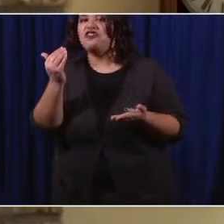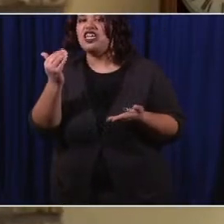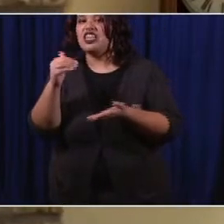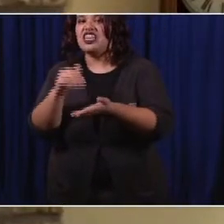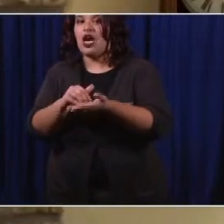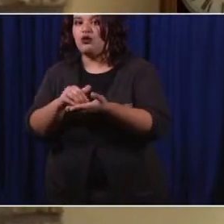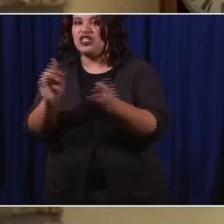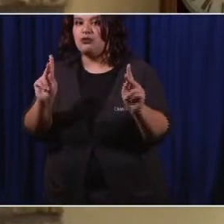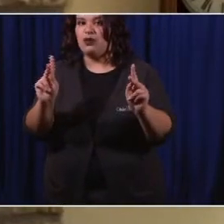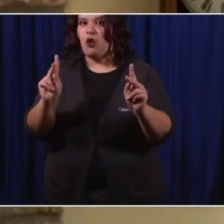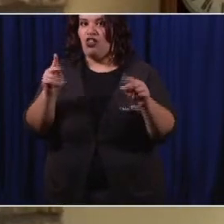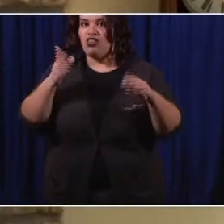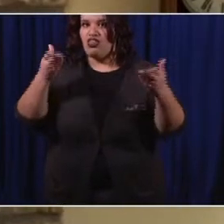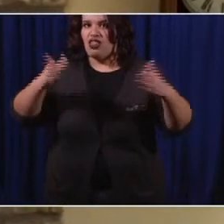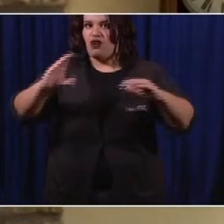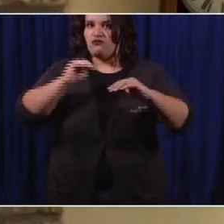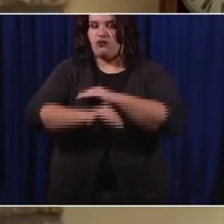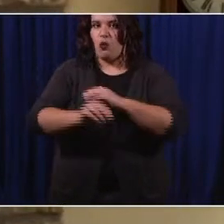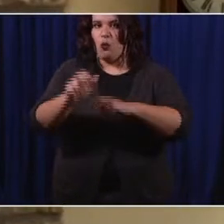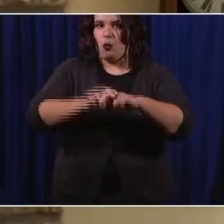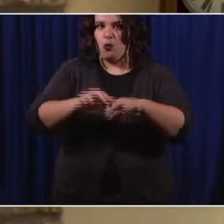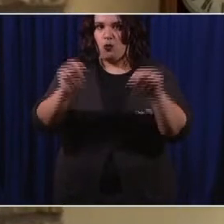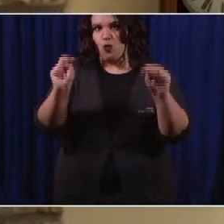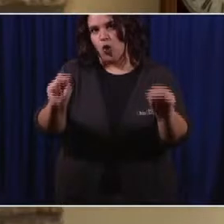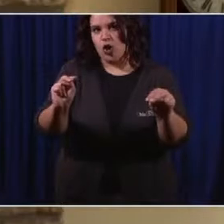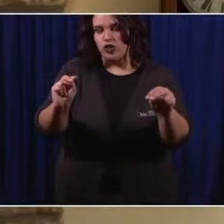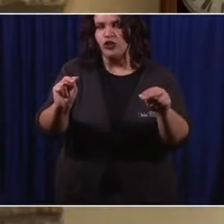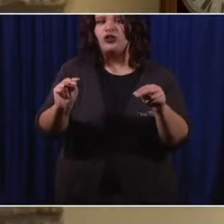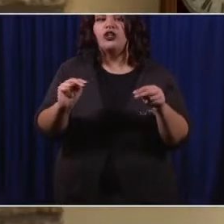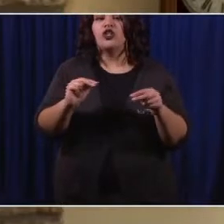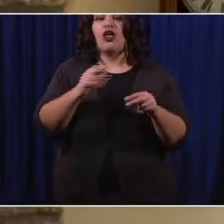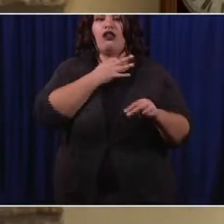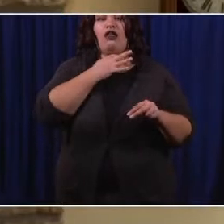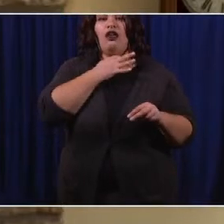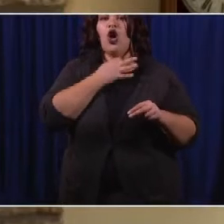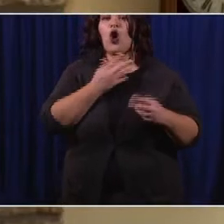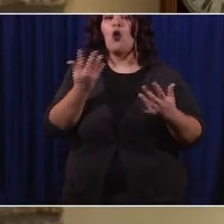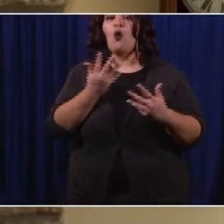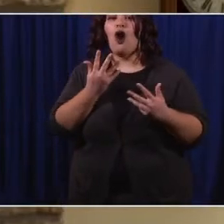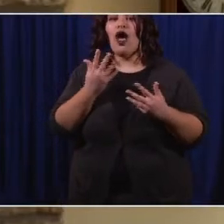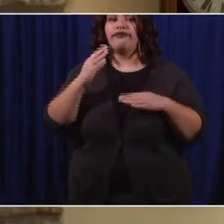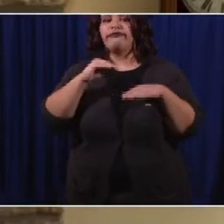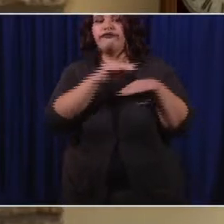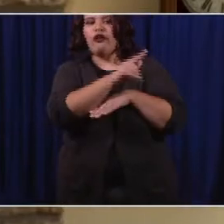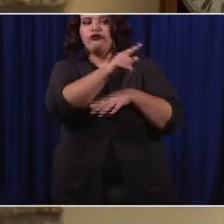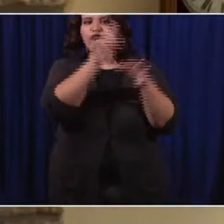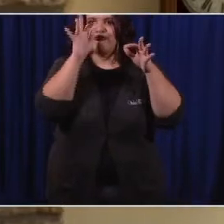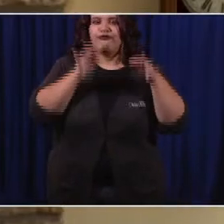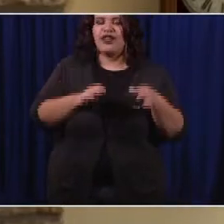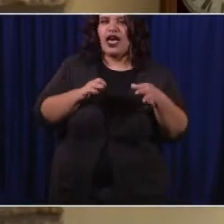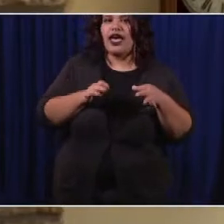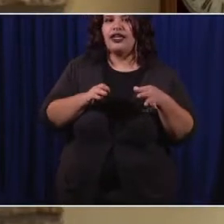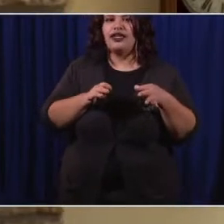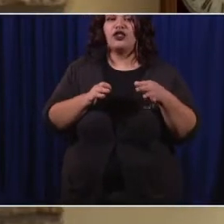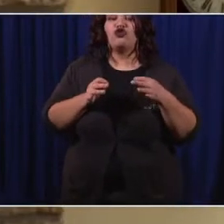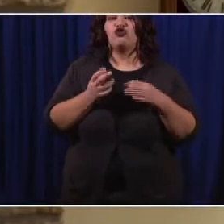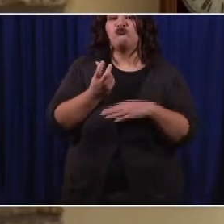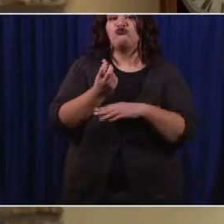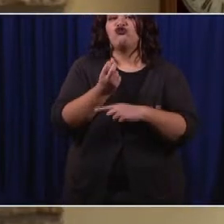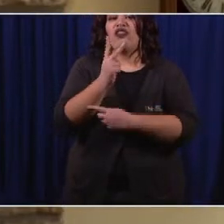spectators. What was the science that made you guys settle at 12,000? And like, what's the science that has